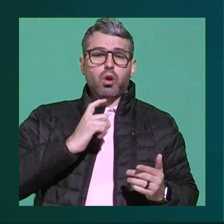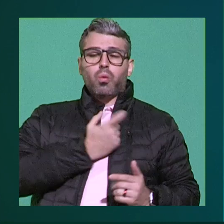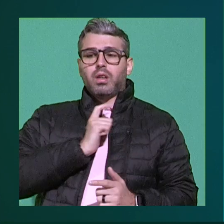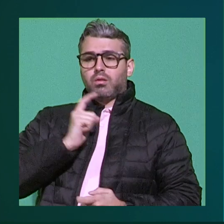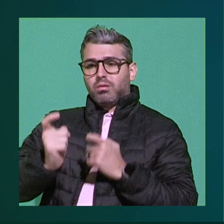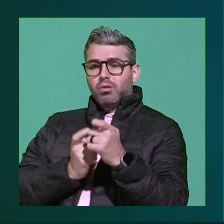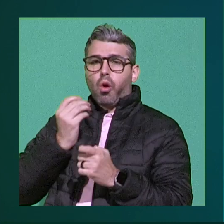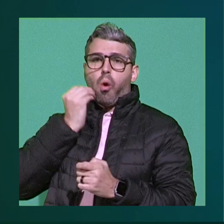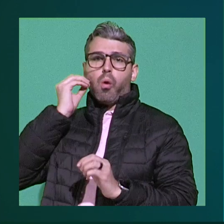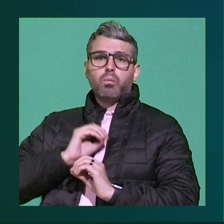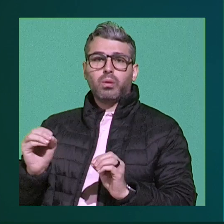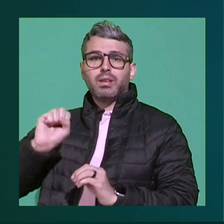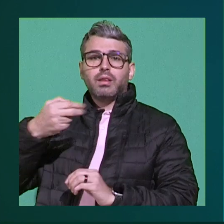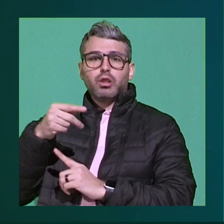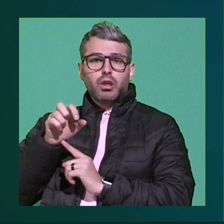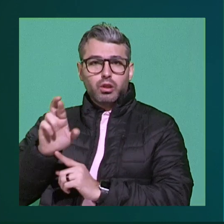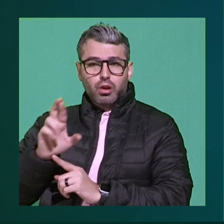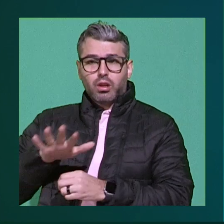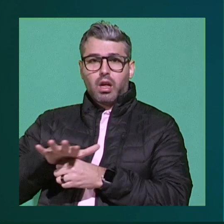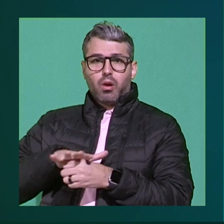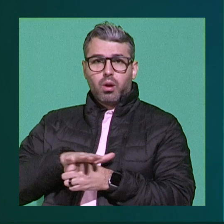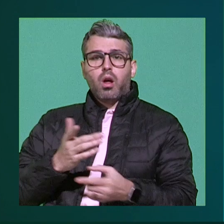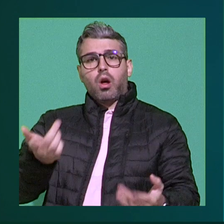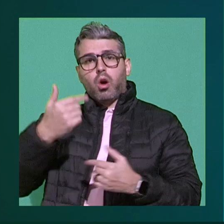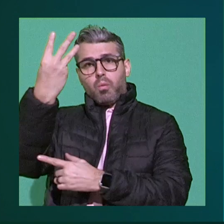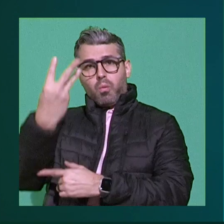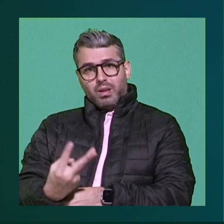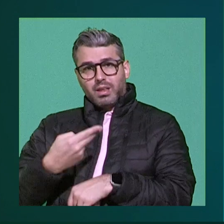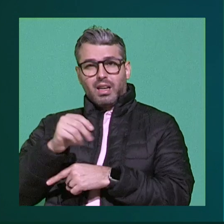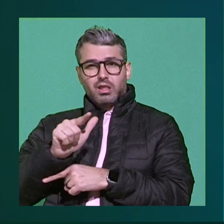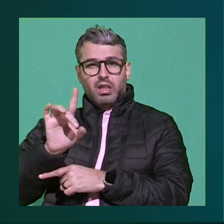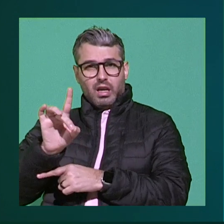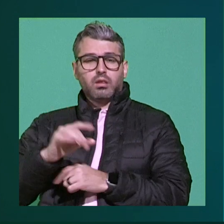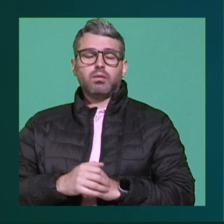the homeless shelters in our area. Come by on Wednesdays after school in HL8.